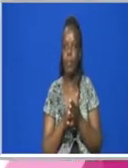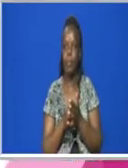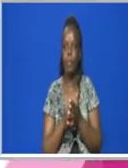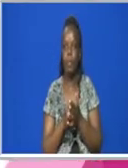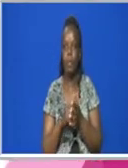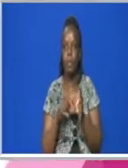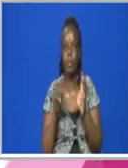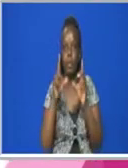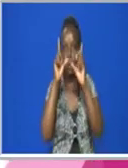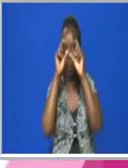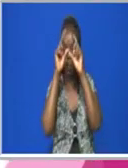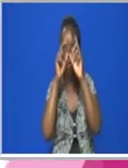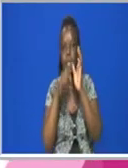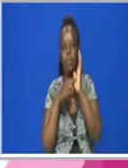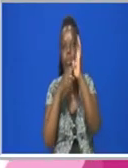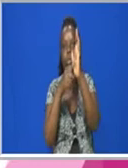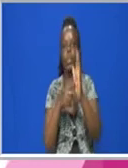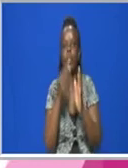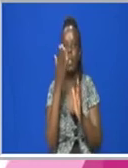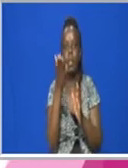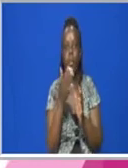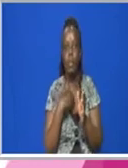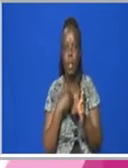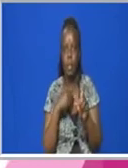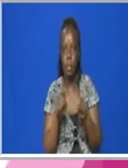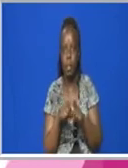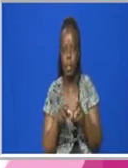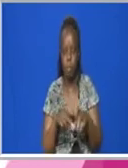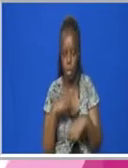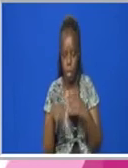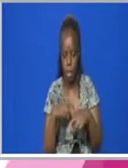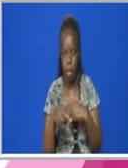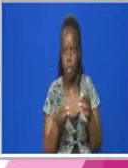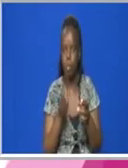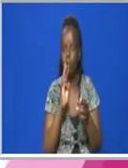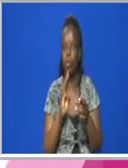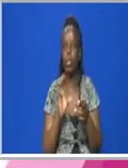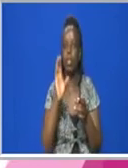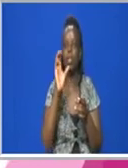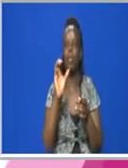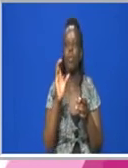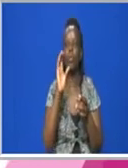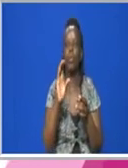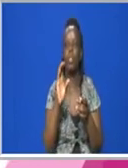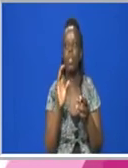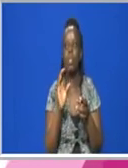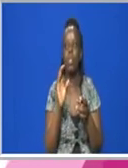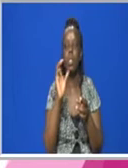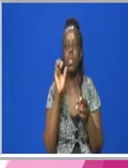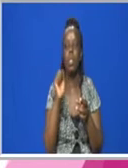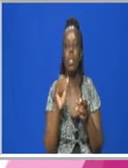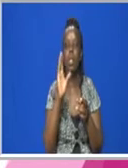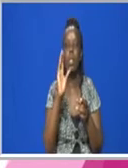screen, and we're having this diagram. We are reacting water and calcium carbide to get ethane gas